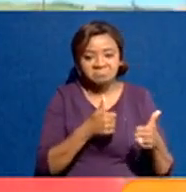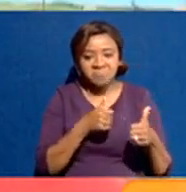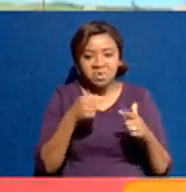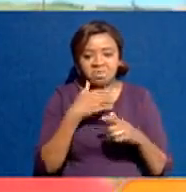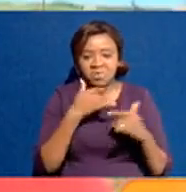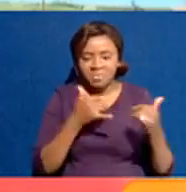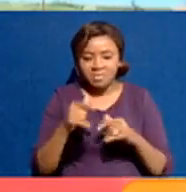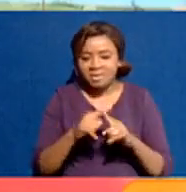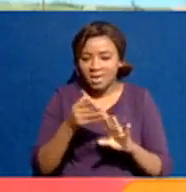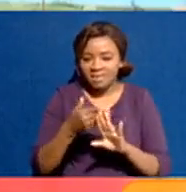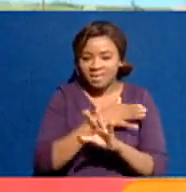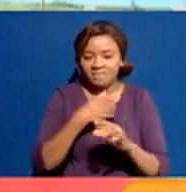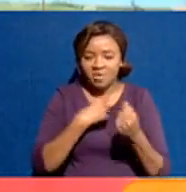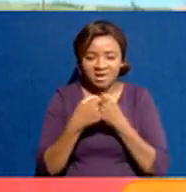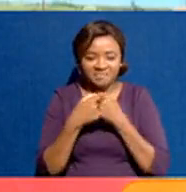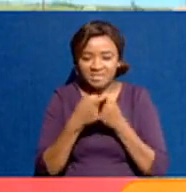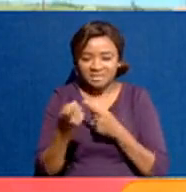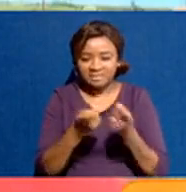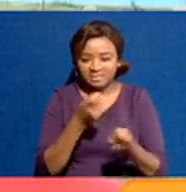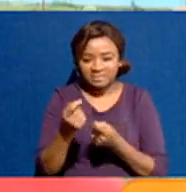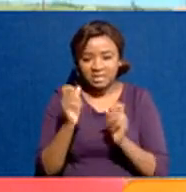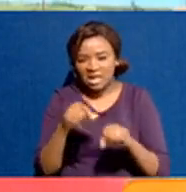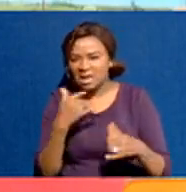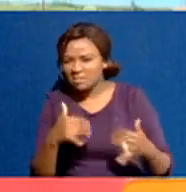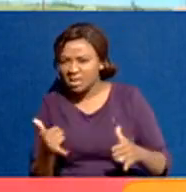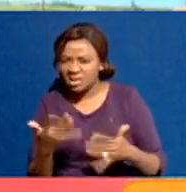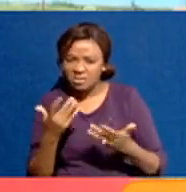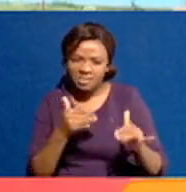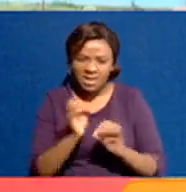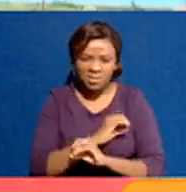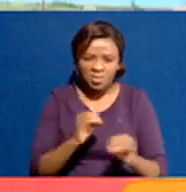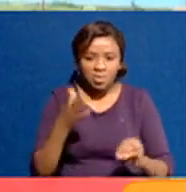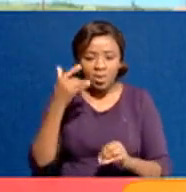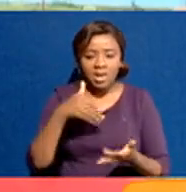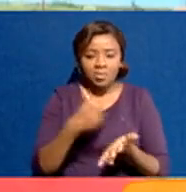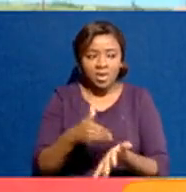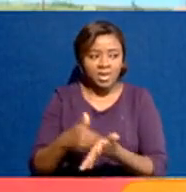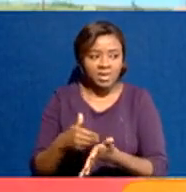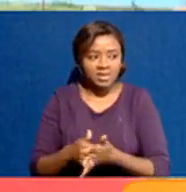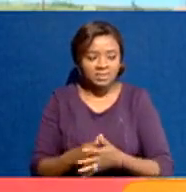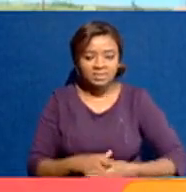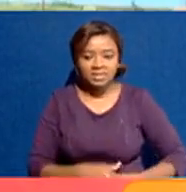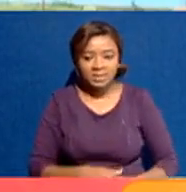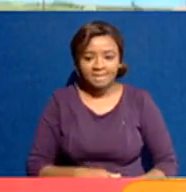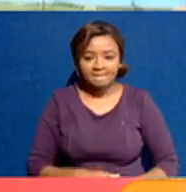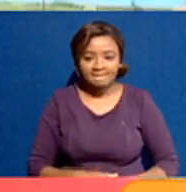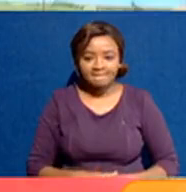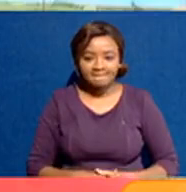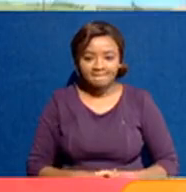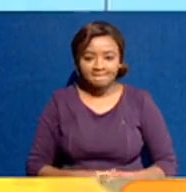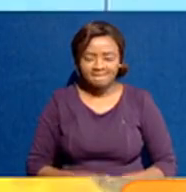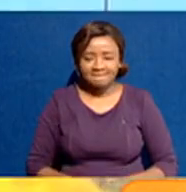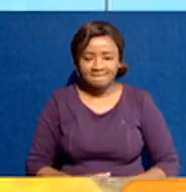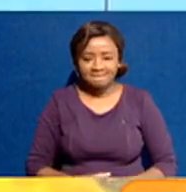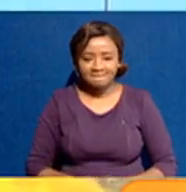Before kulikuwa na changamoto if they can play or cannot play juu kuna maji. But we sorted it out and it's been not an easy win, but a good